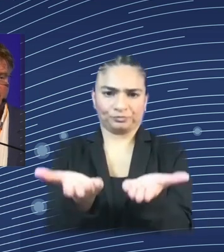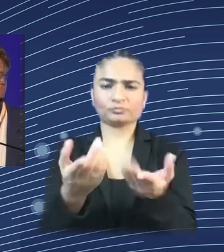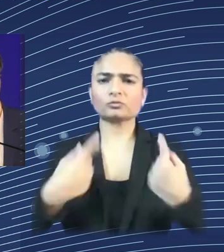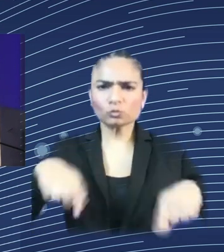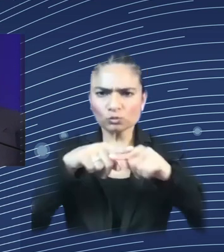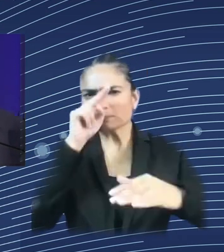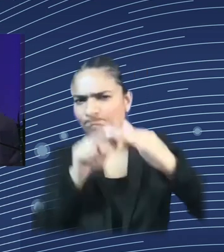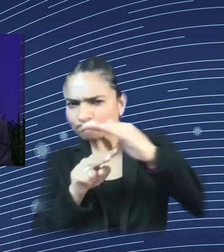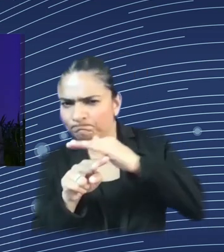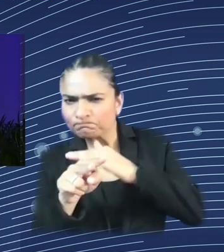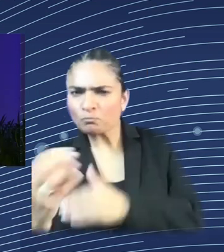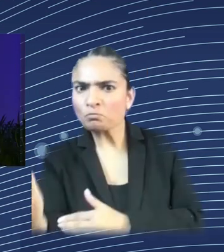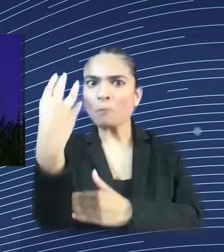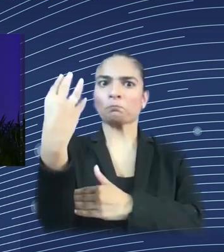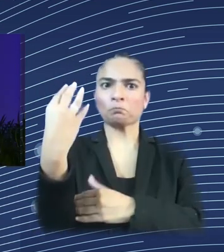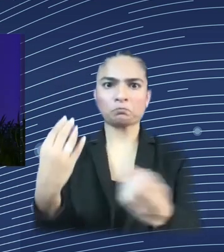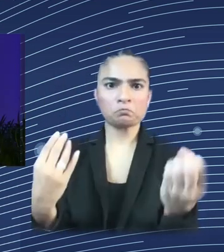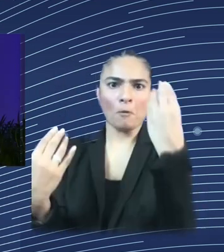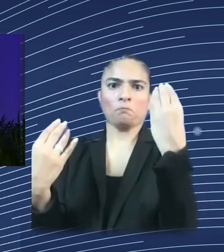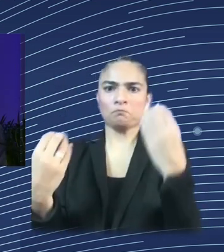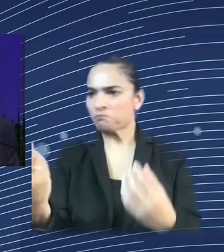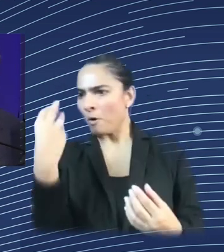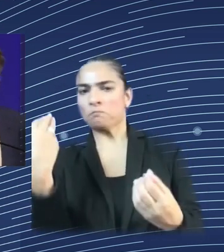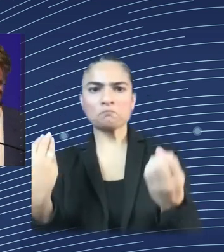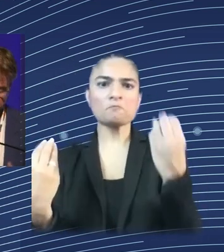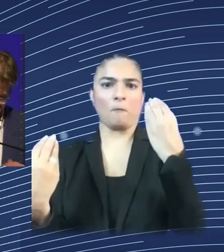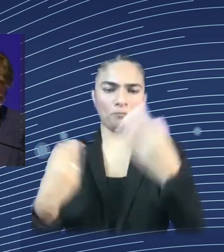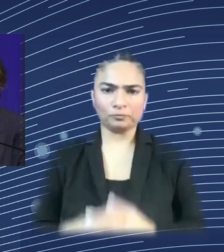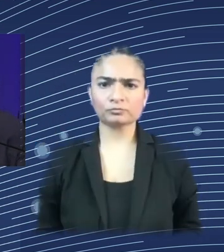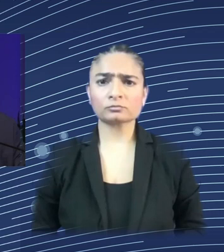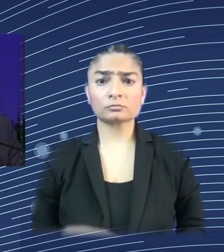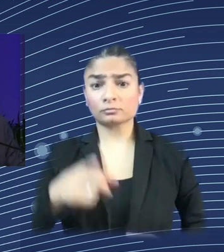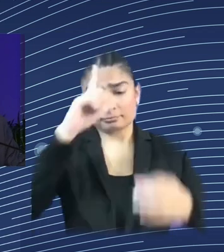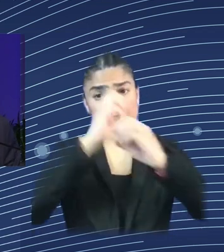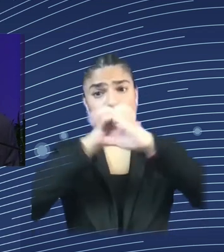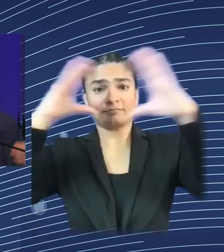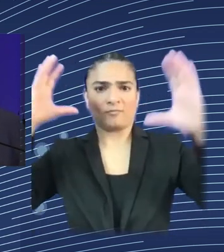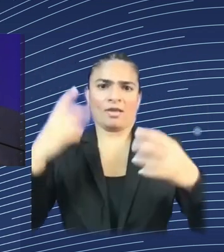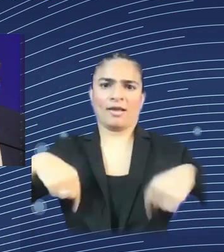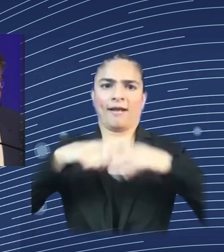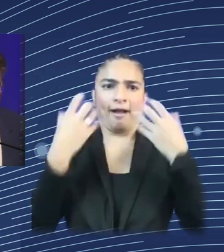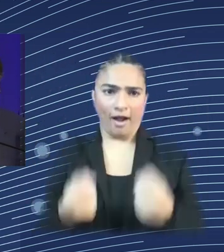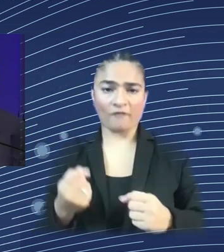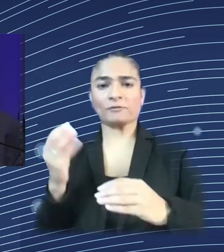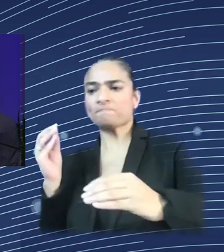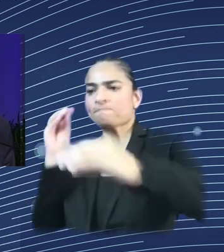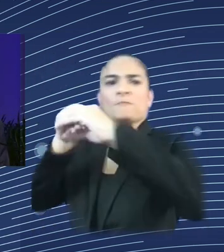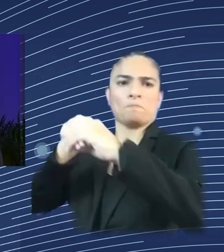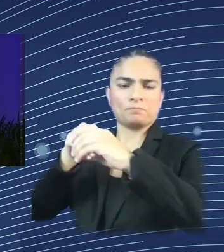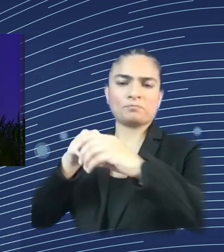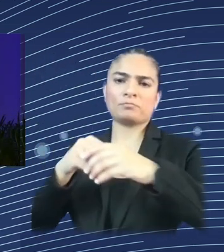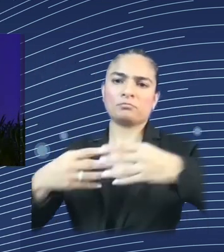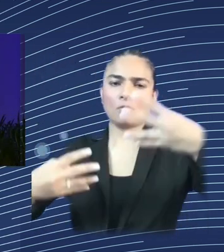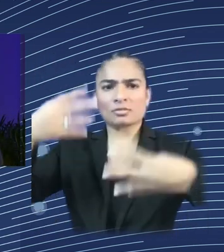tool, and now we are using artificial intelligence in the future for also be more effective. So you identify the